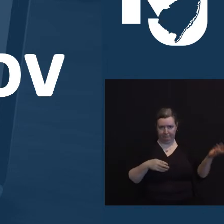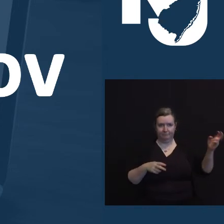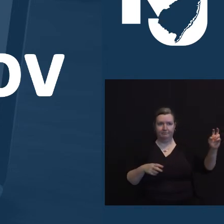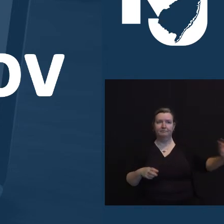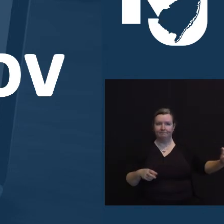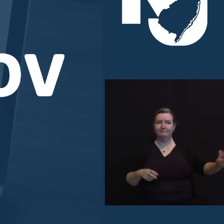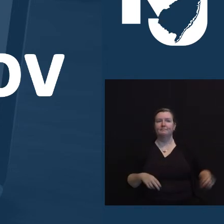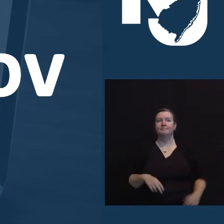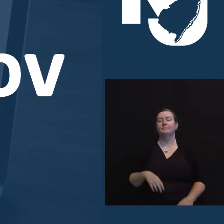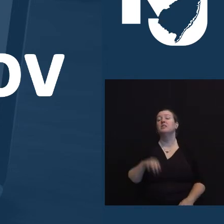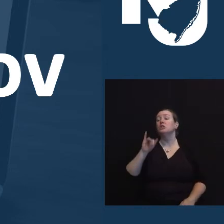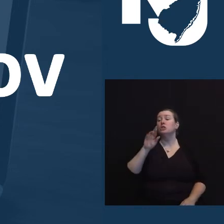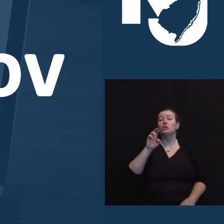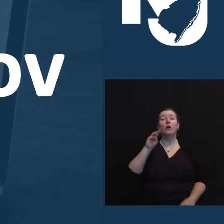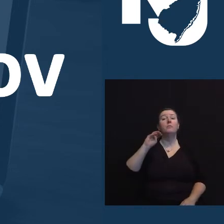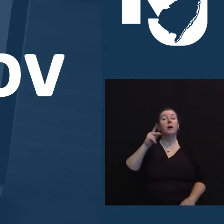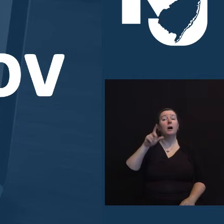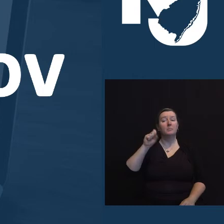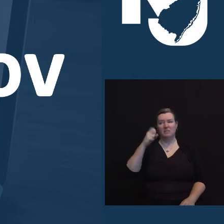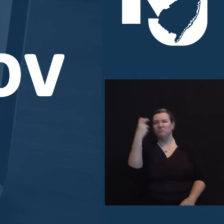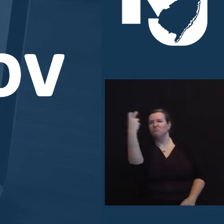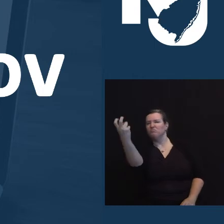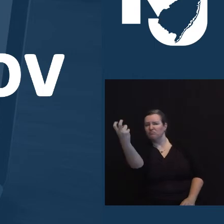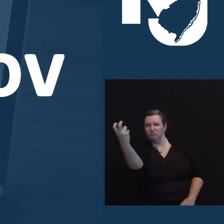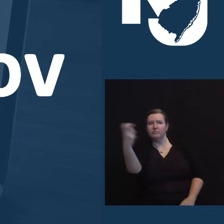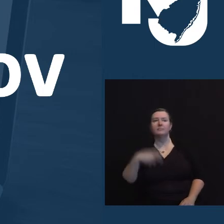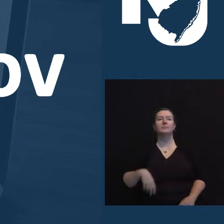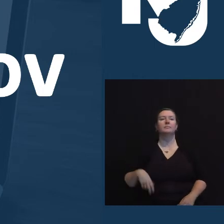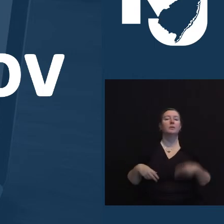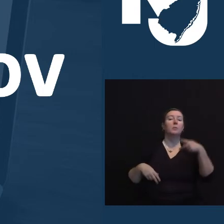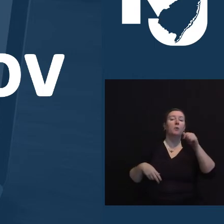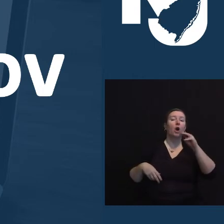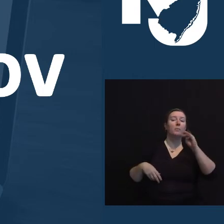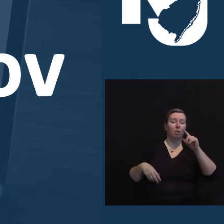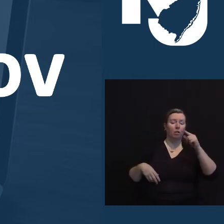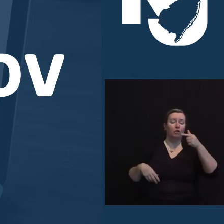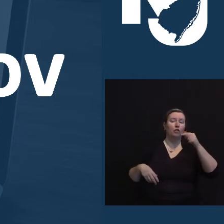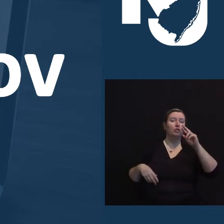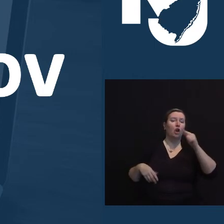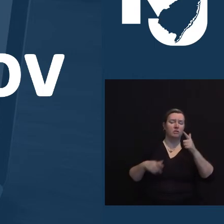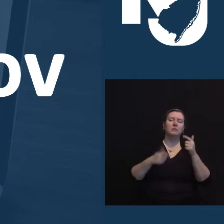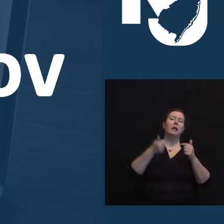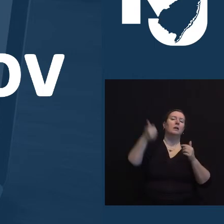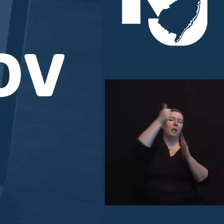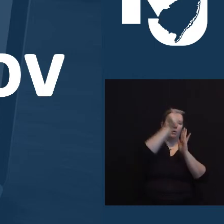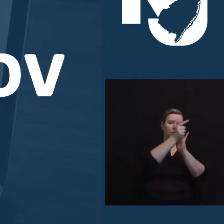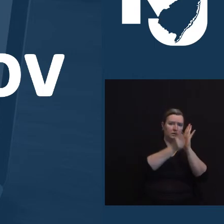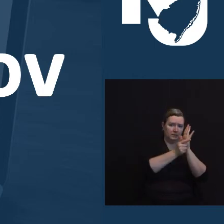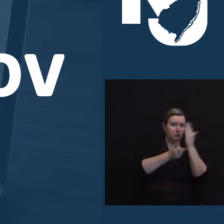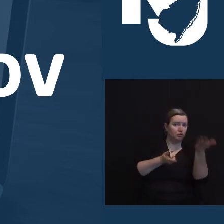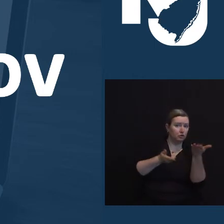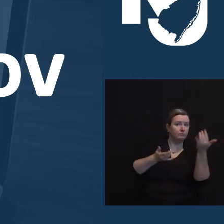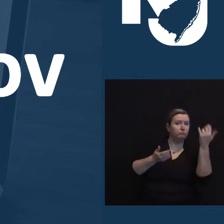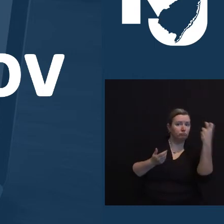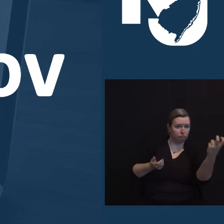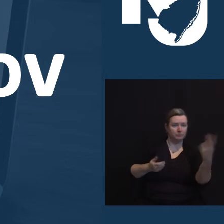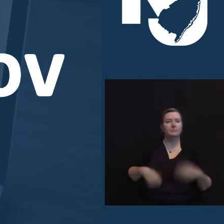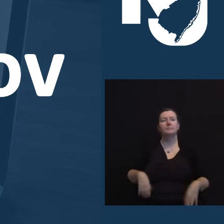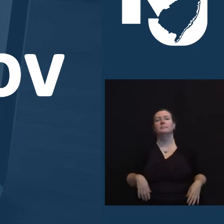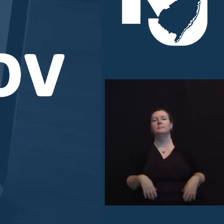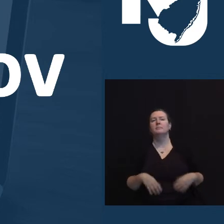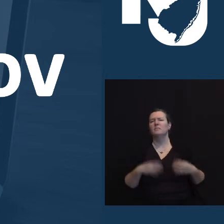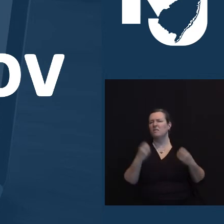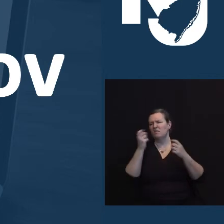and Preparedness, Paramount Garg, Chief Counsel, and a cast of thousands. Today